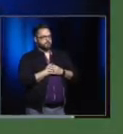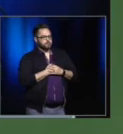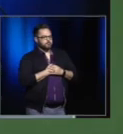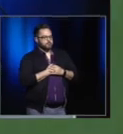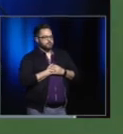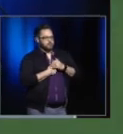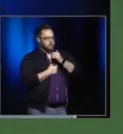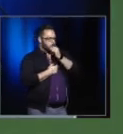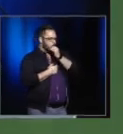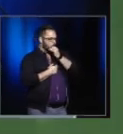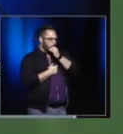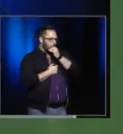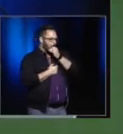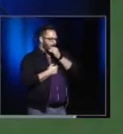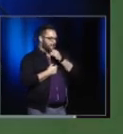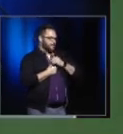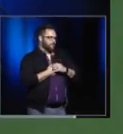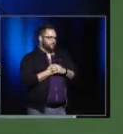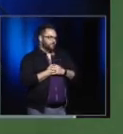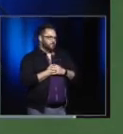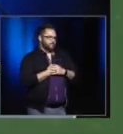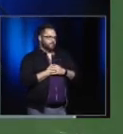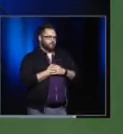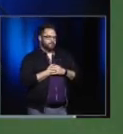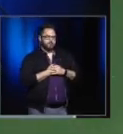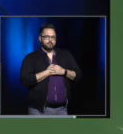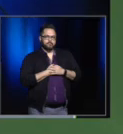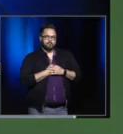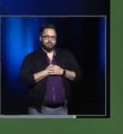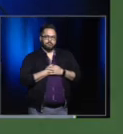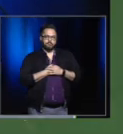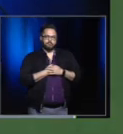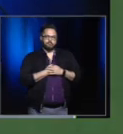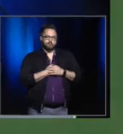You know where the mics are.